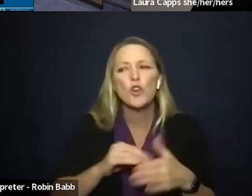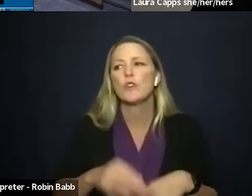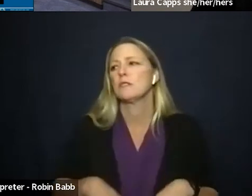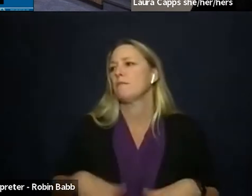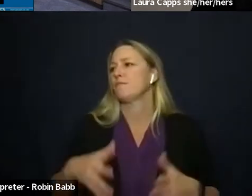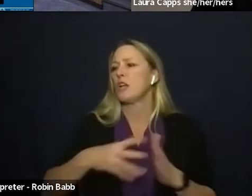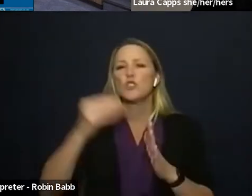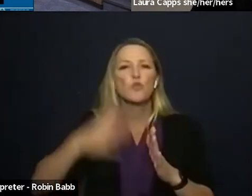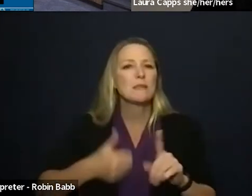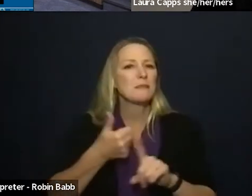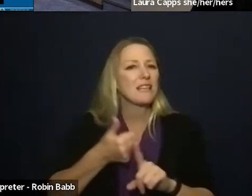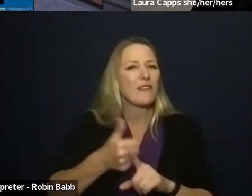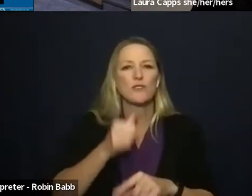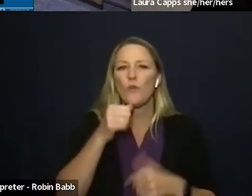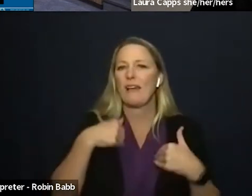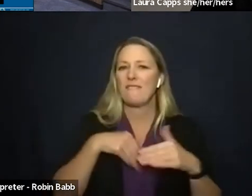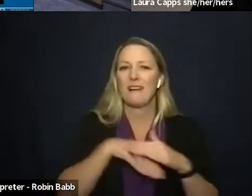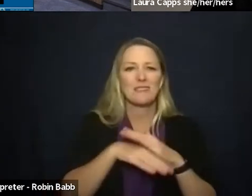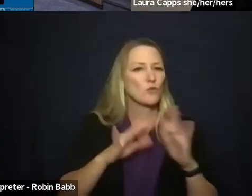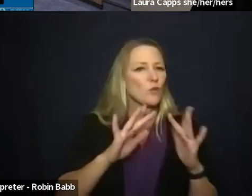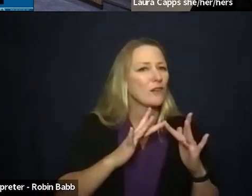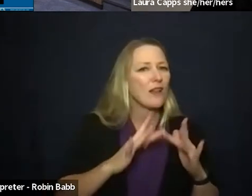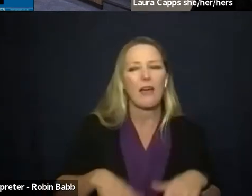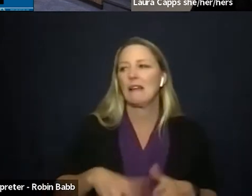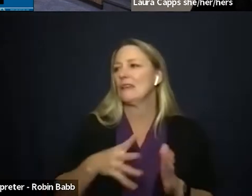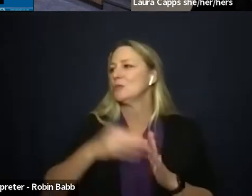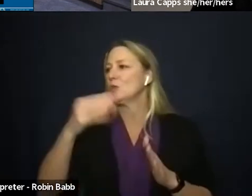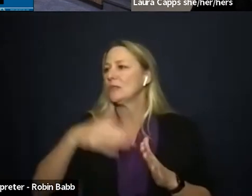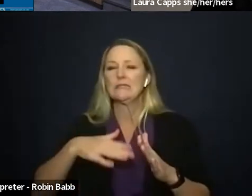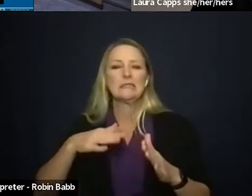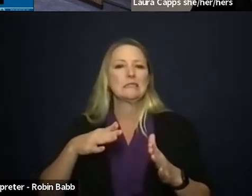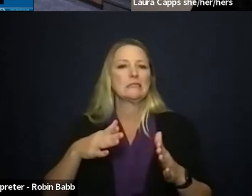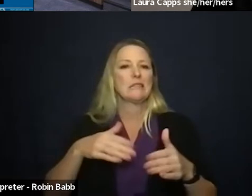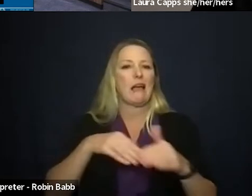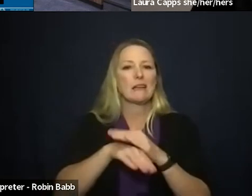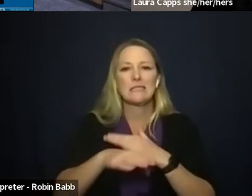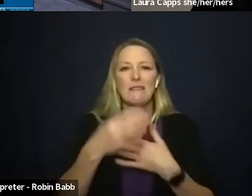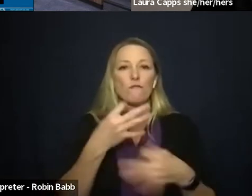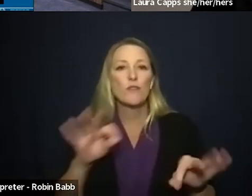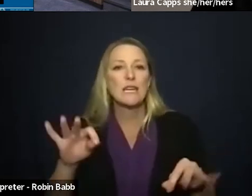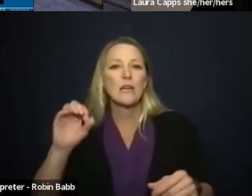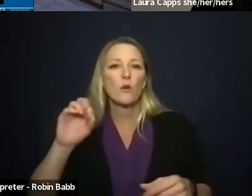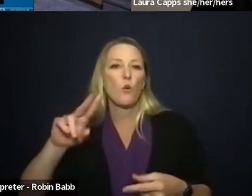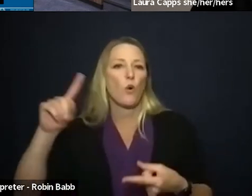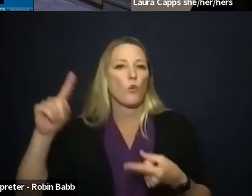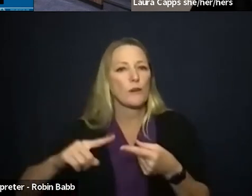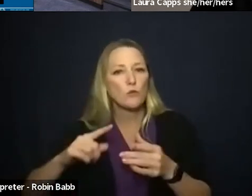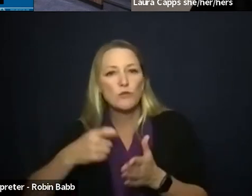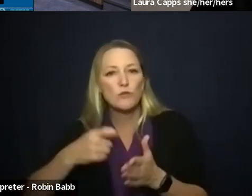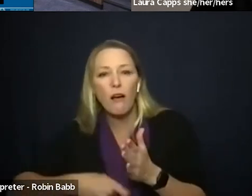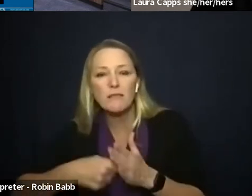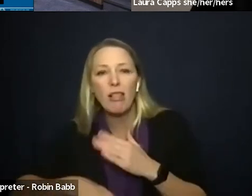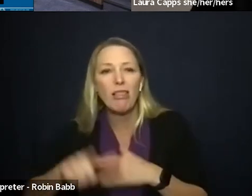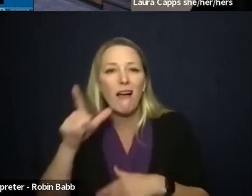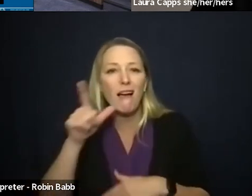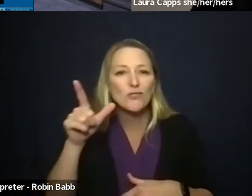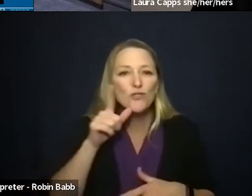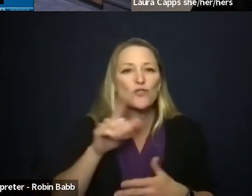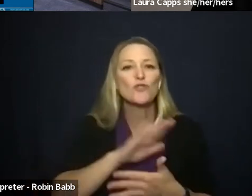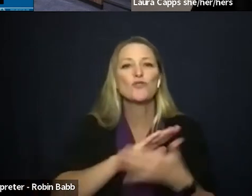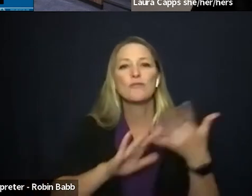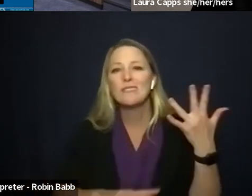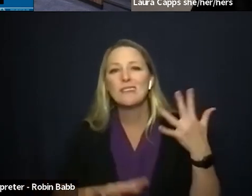issues students in free and reduced lunch and first generation students so they have a shared interest in being in the same